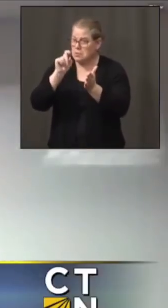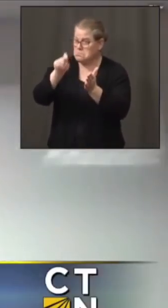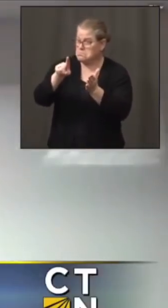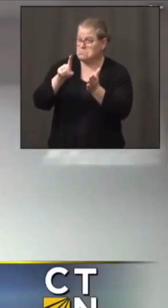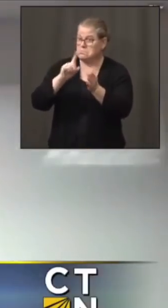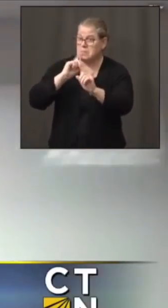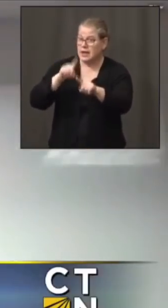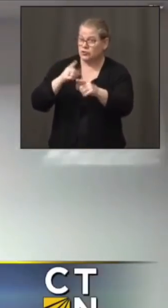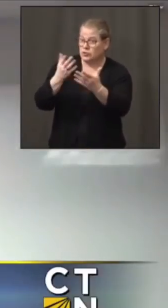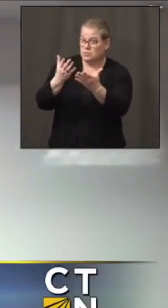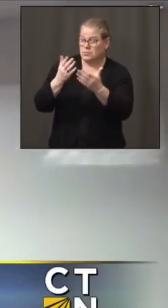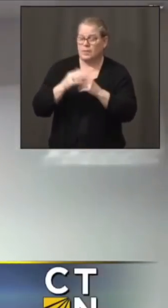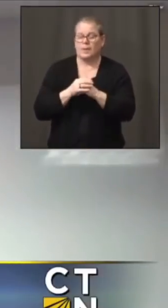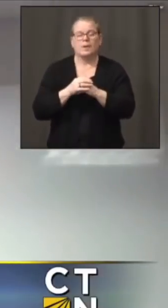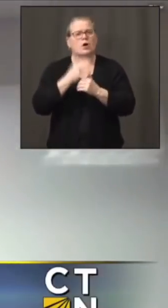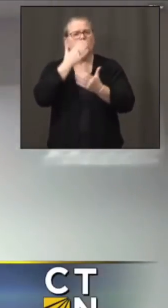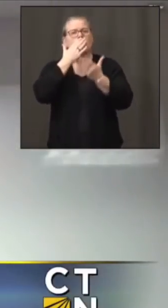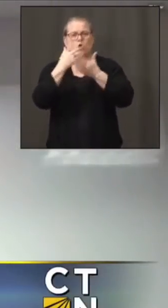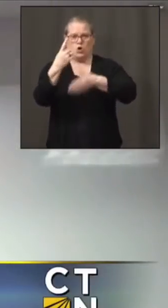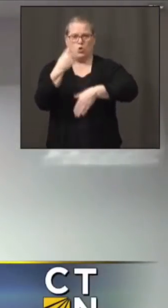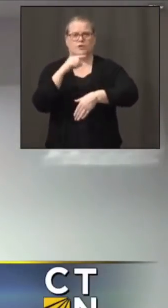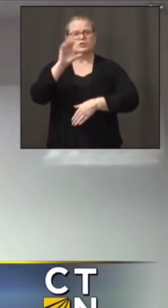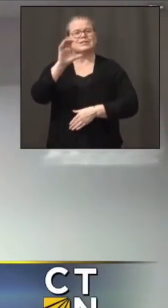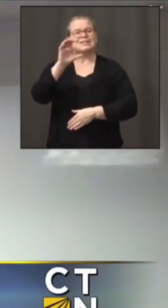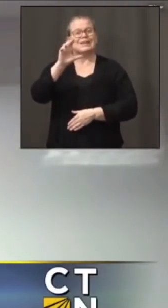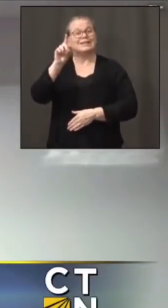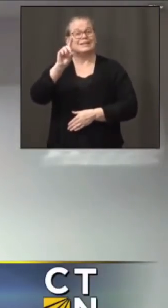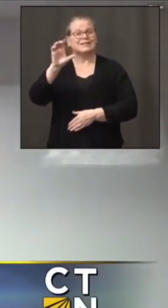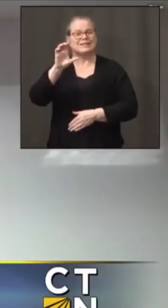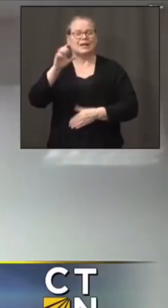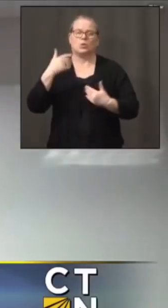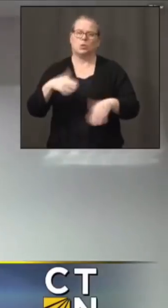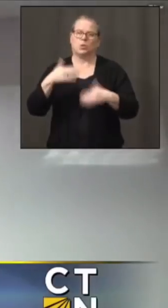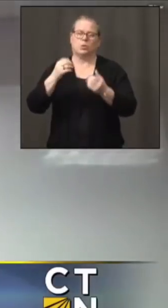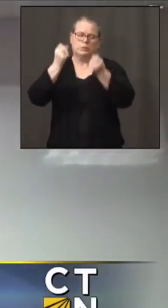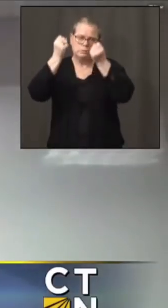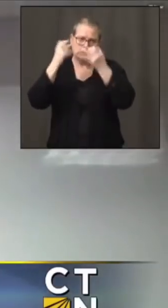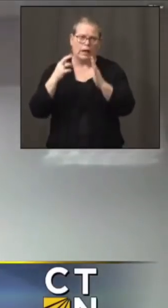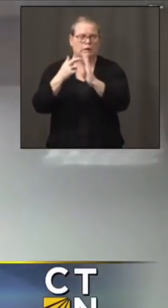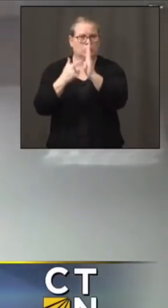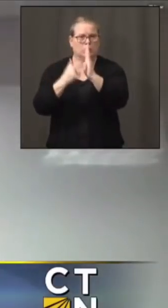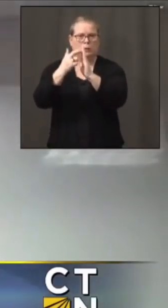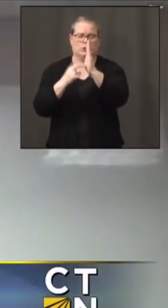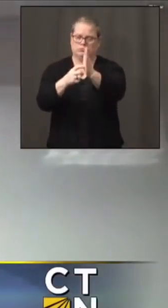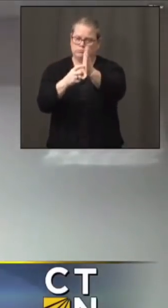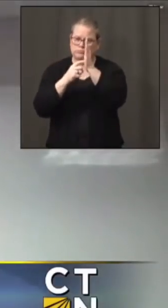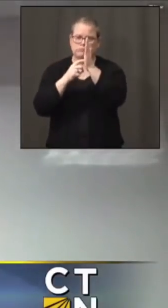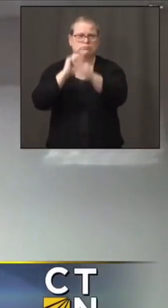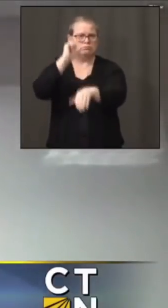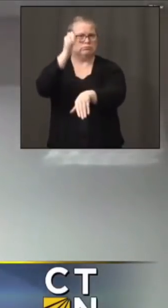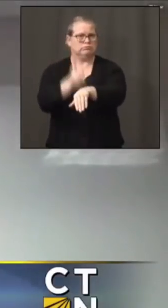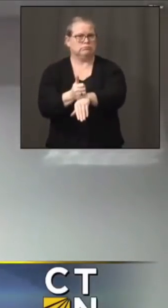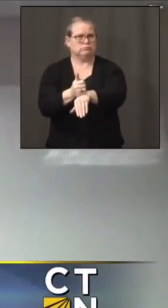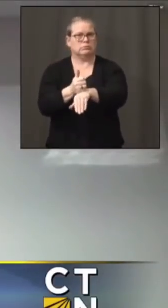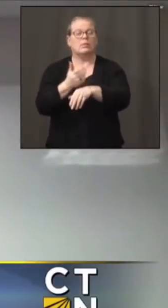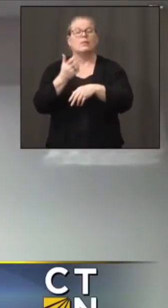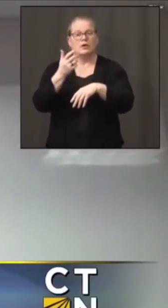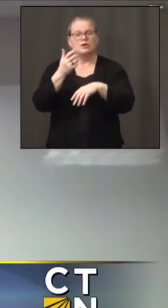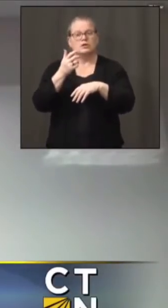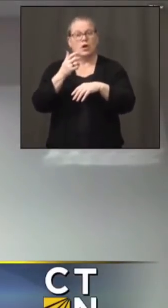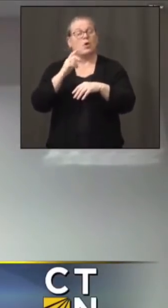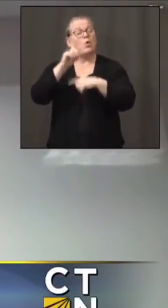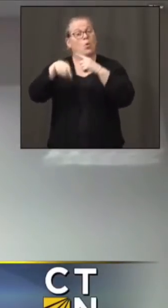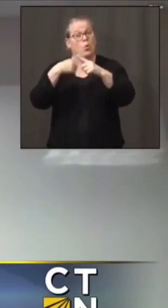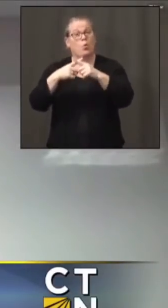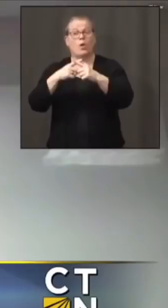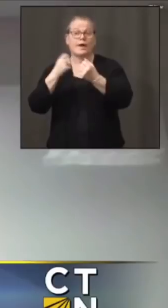has put significant efforts in place to ensure that when the vaccines are transported, the means by which they're transported, the containers that